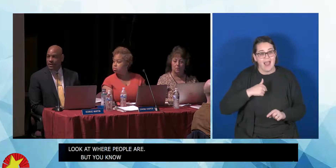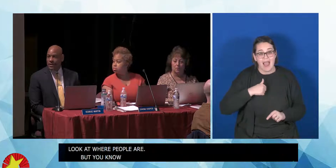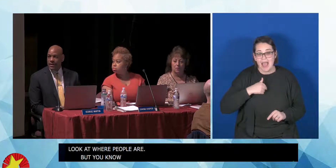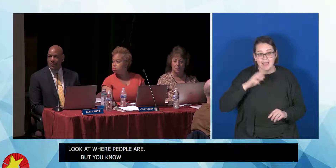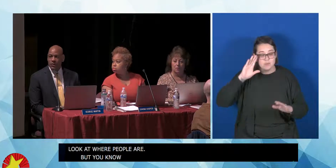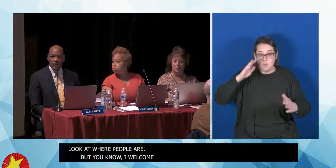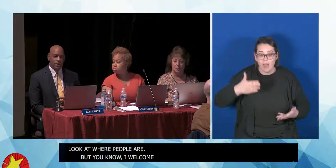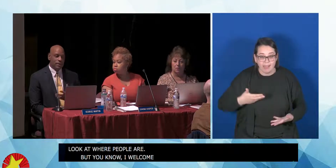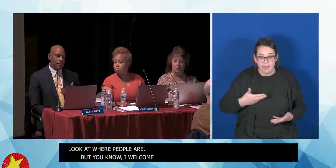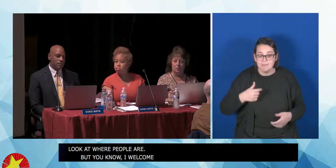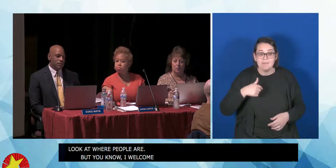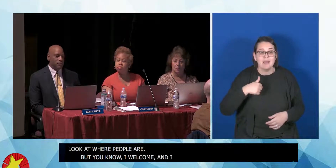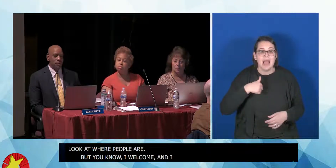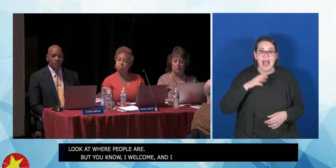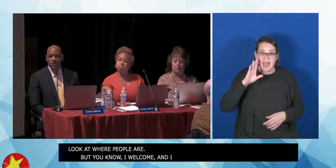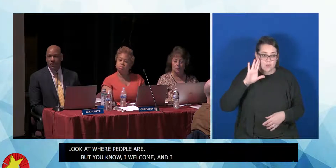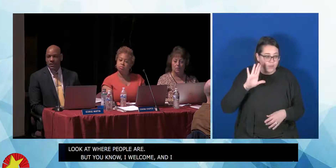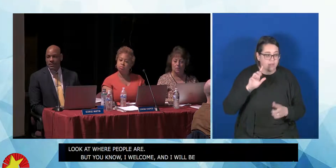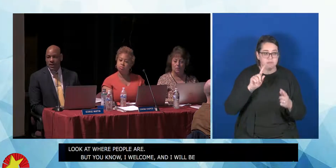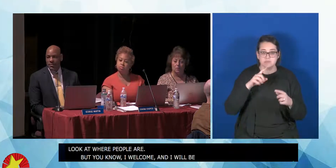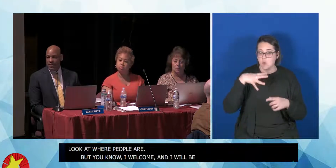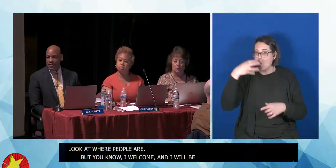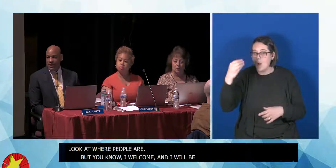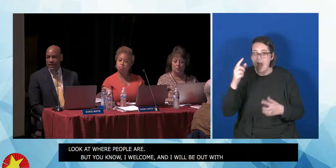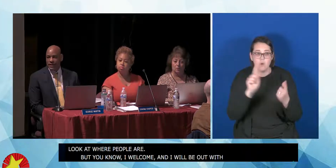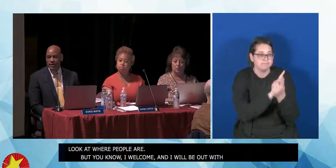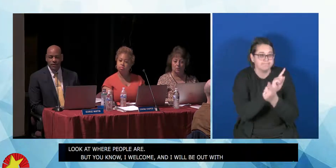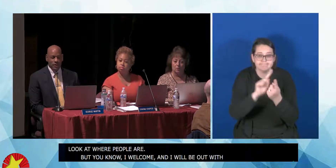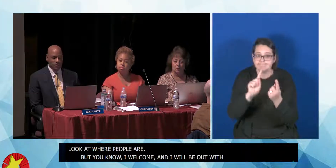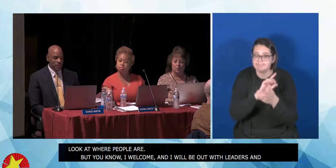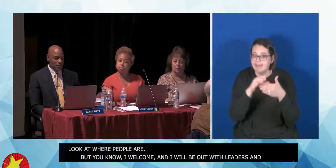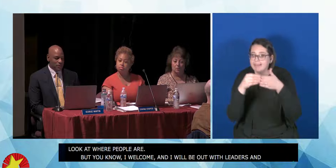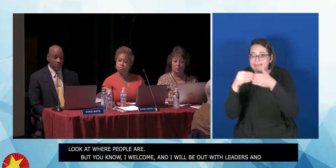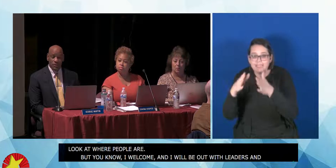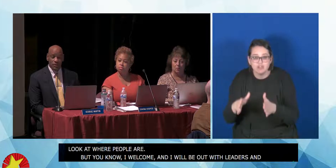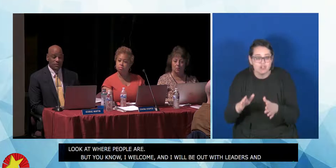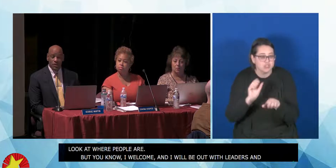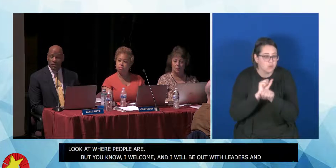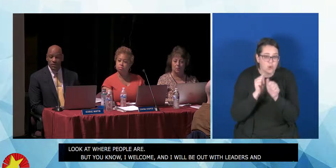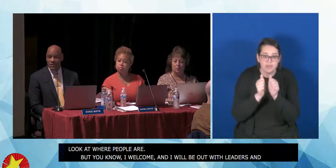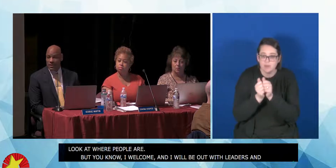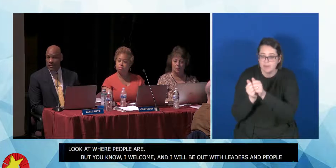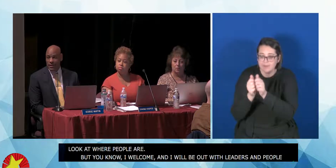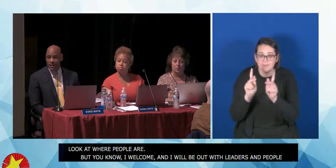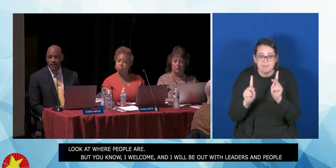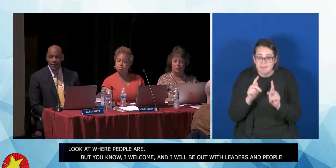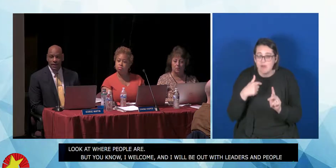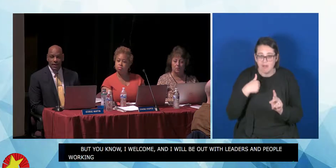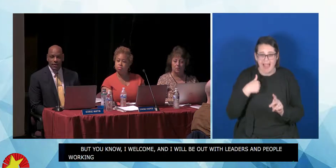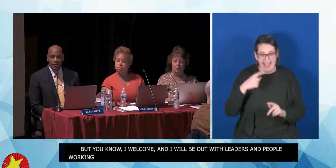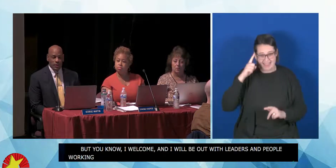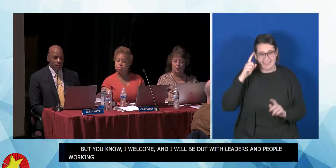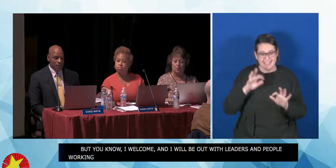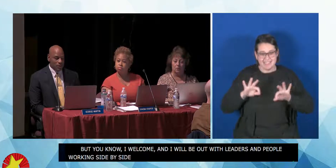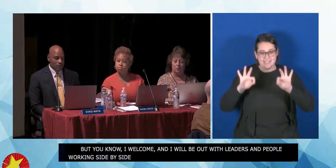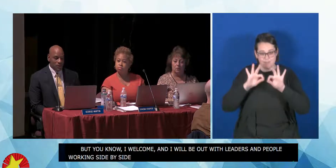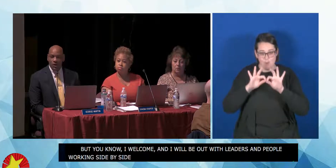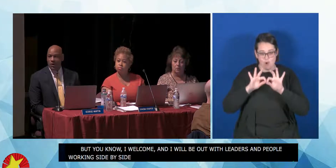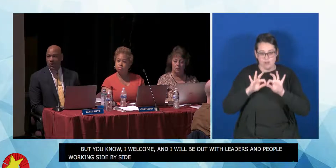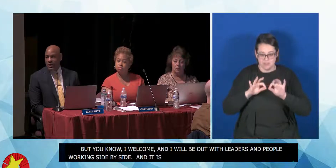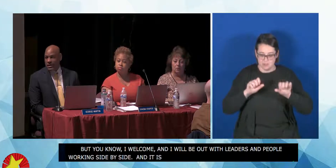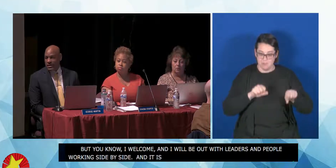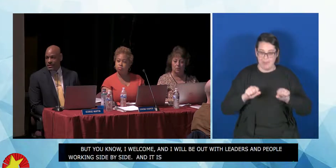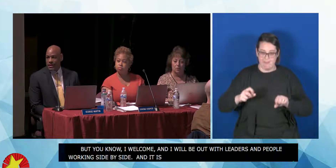out with leaders, with people, working side by side. You know, for me, it's important to be able to see. You